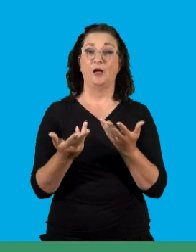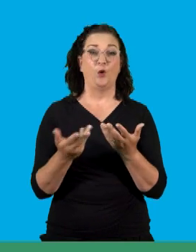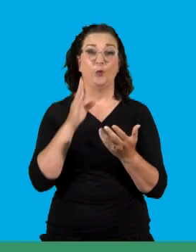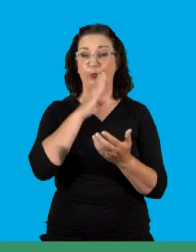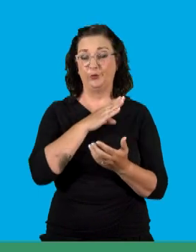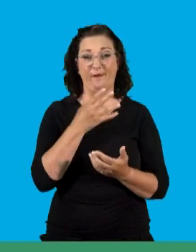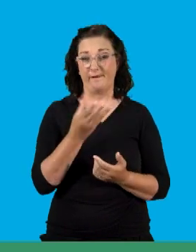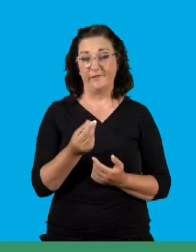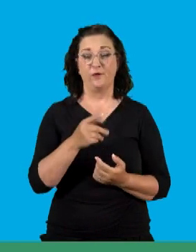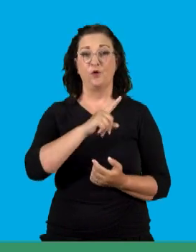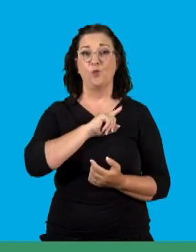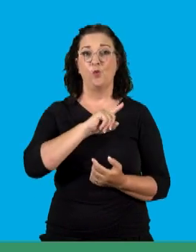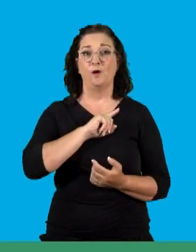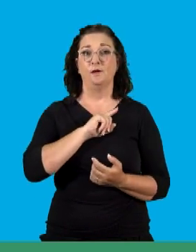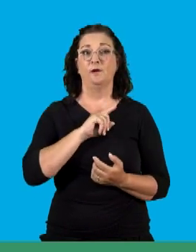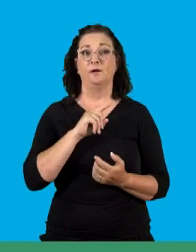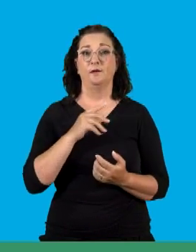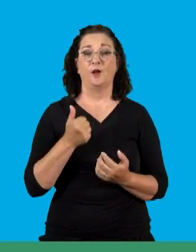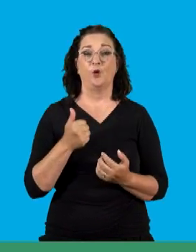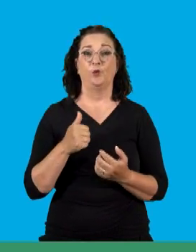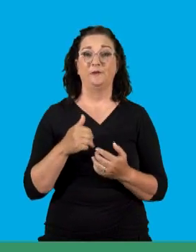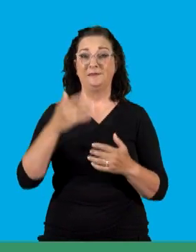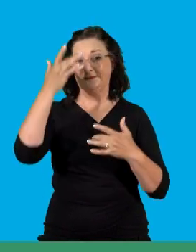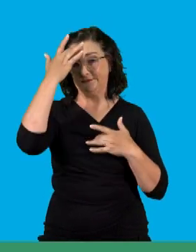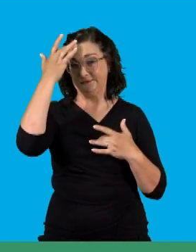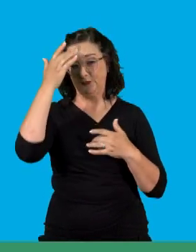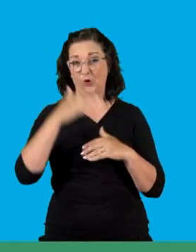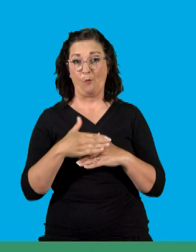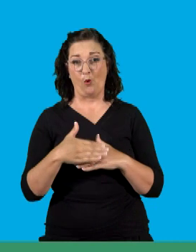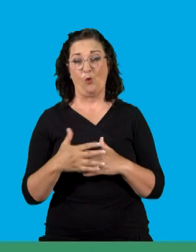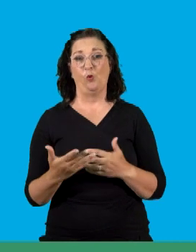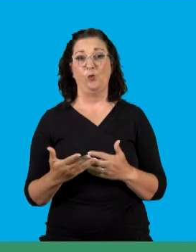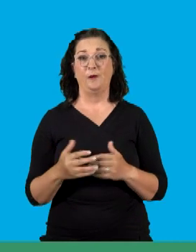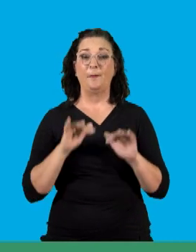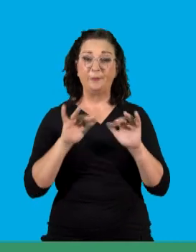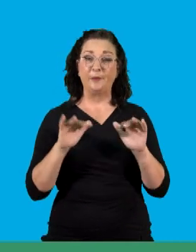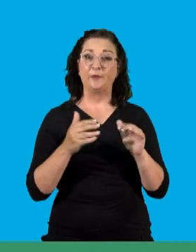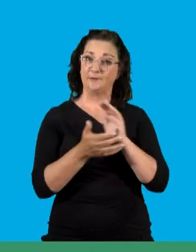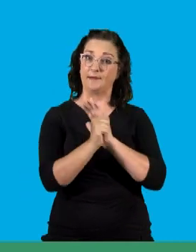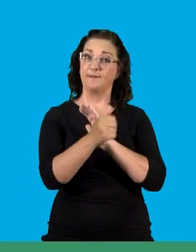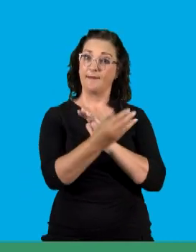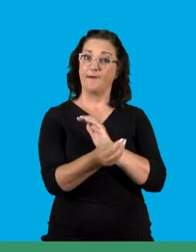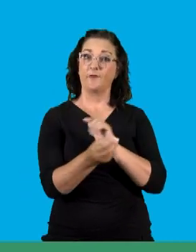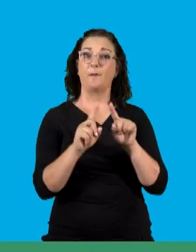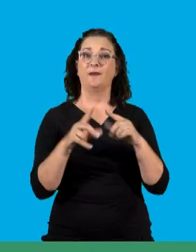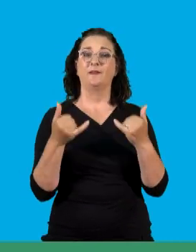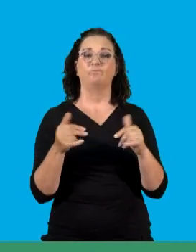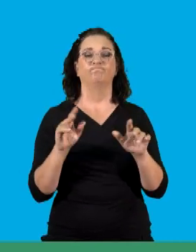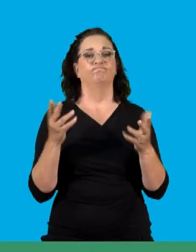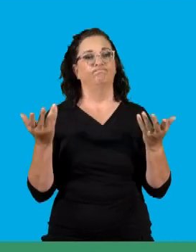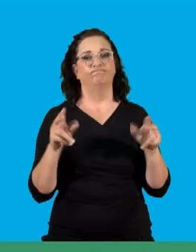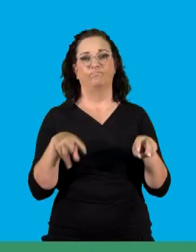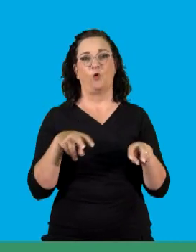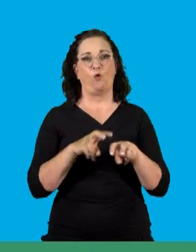HIV-related illnesses. So businesses suffer in terms of losing skilled staff because